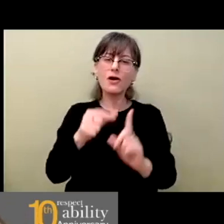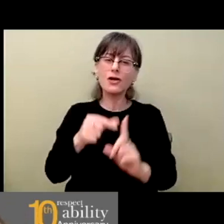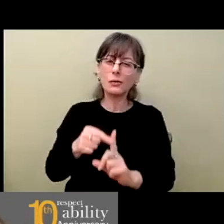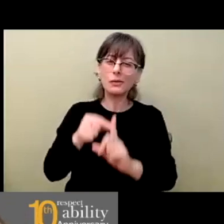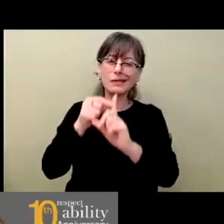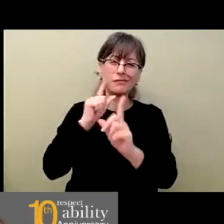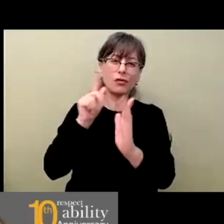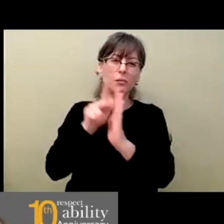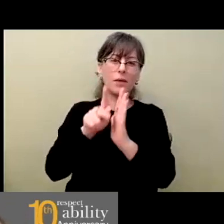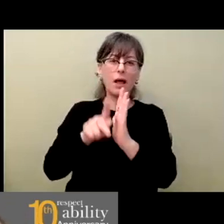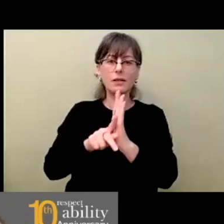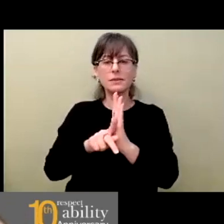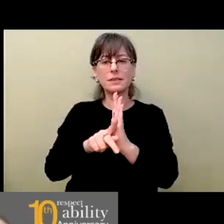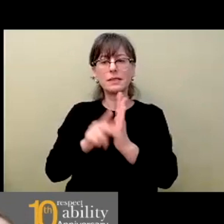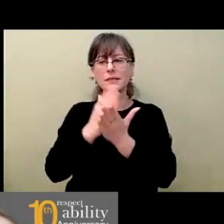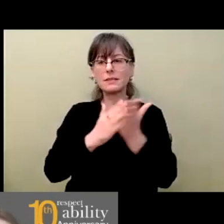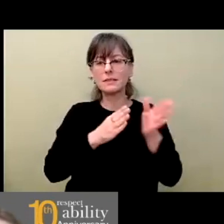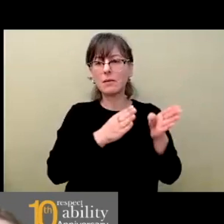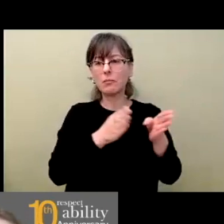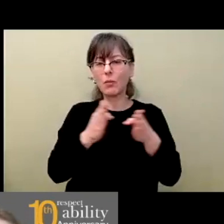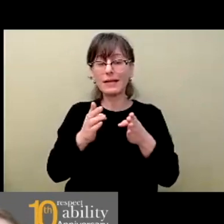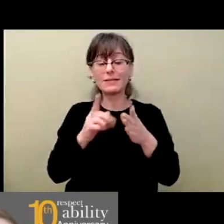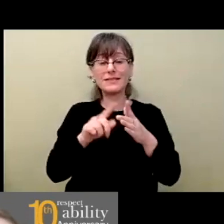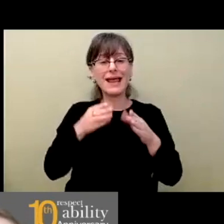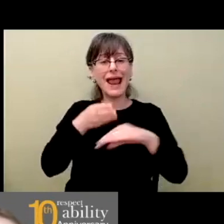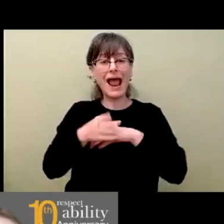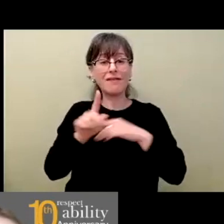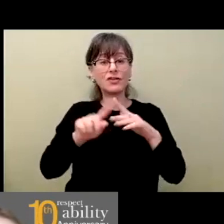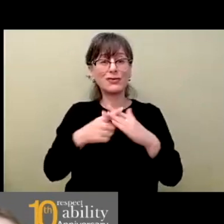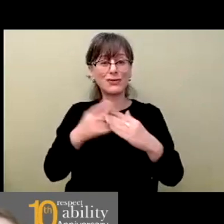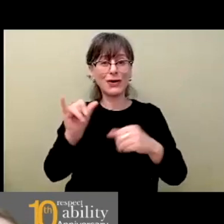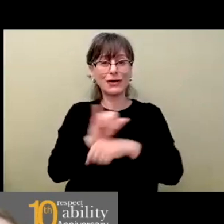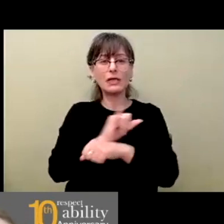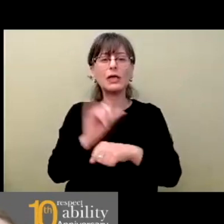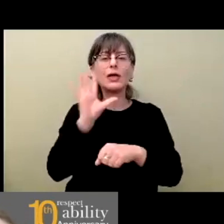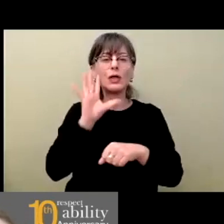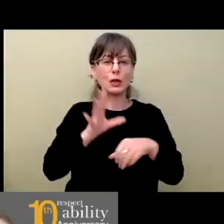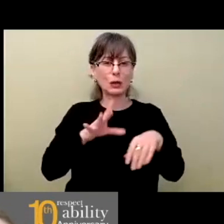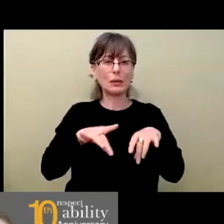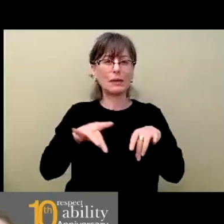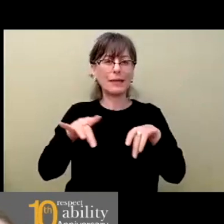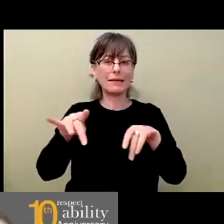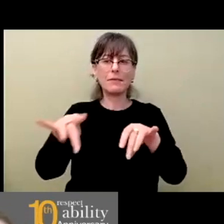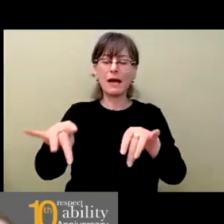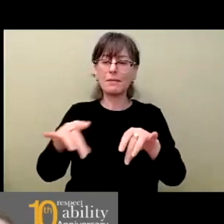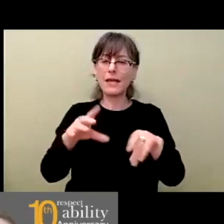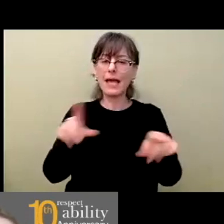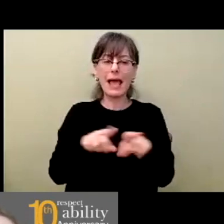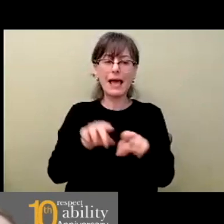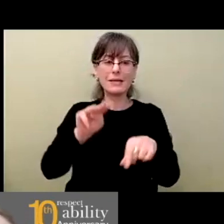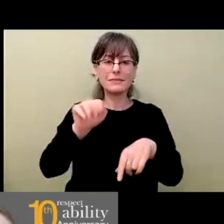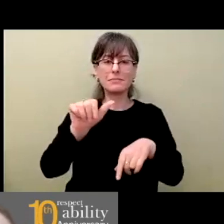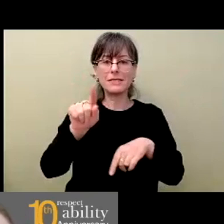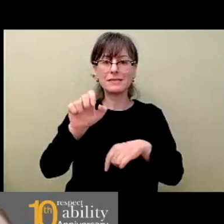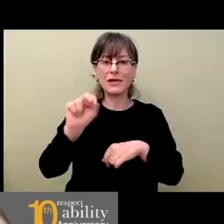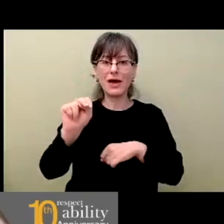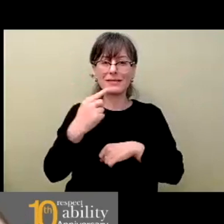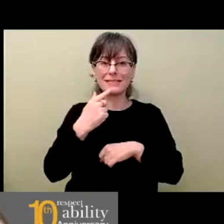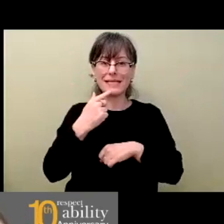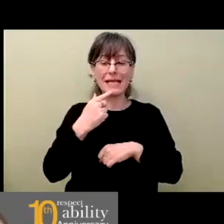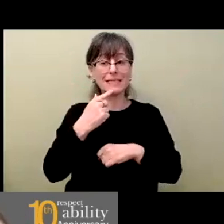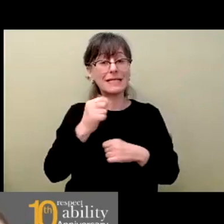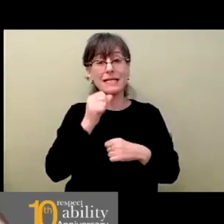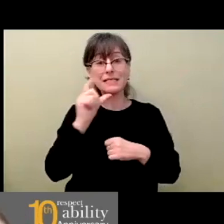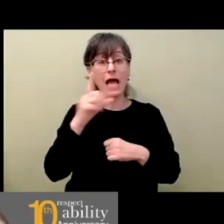policy that in a way, once you begin your internships, you'll begin learning them. And as Matan said, sometimes it's not about who makes the